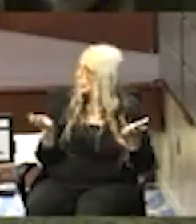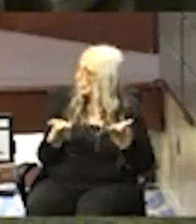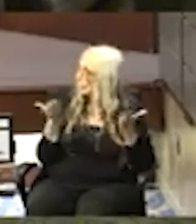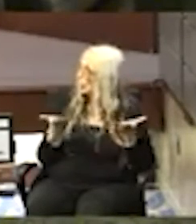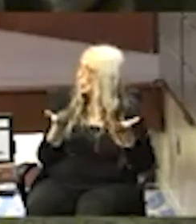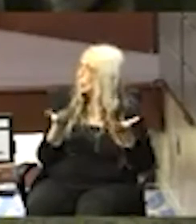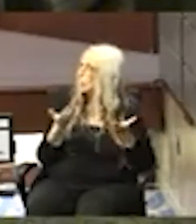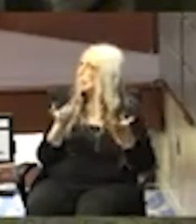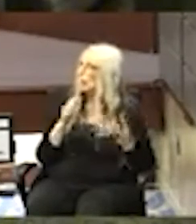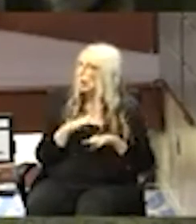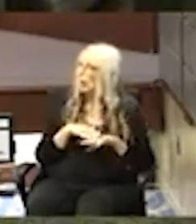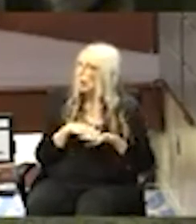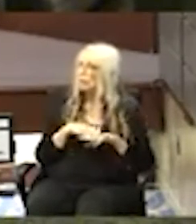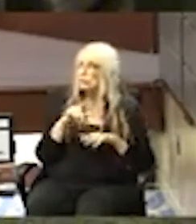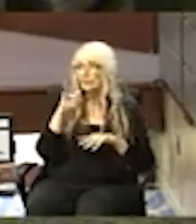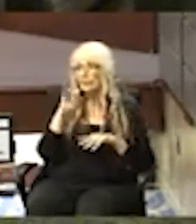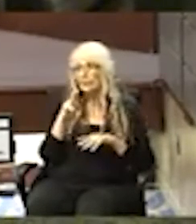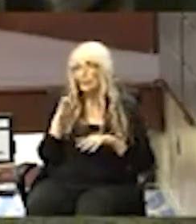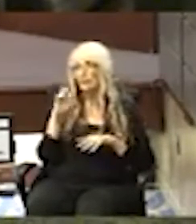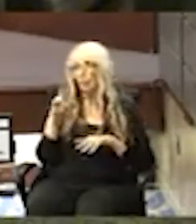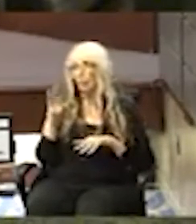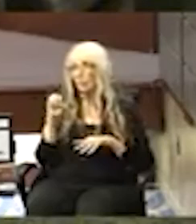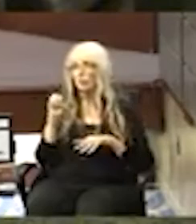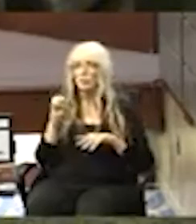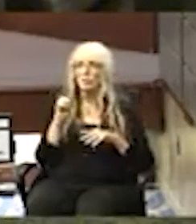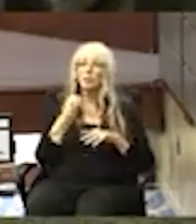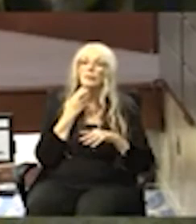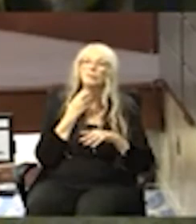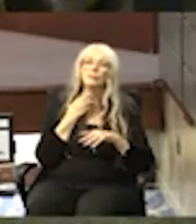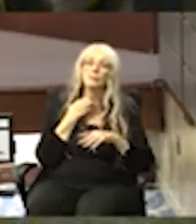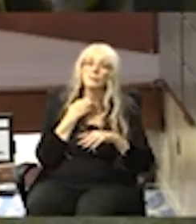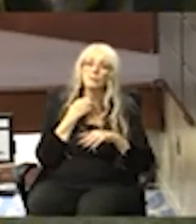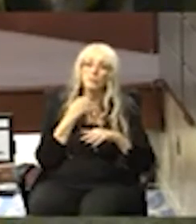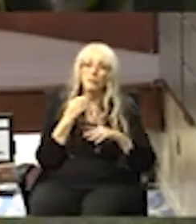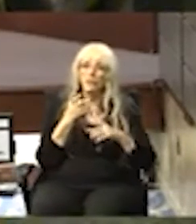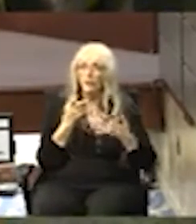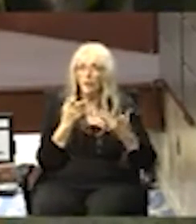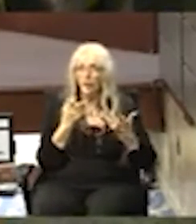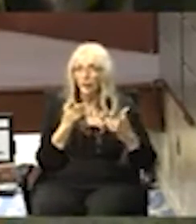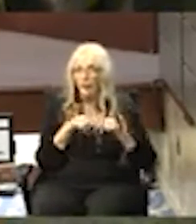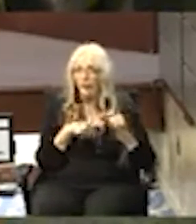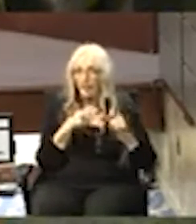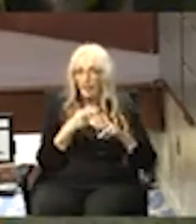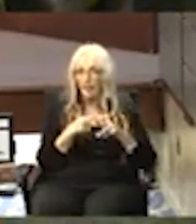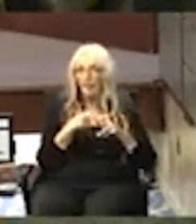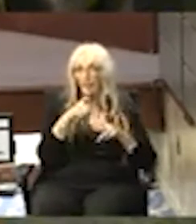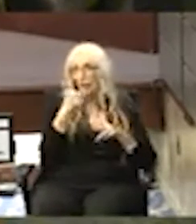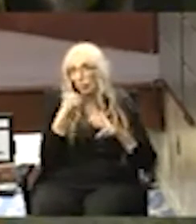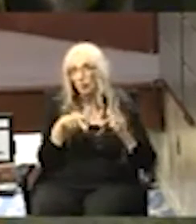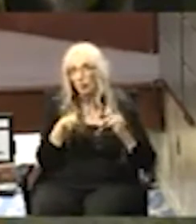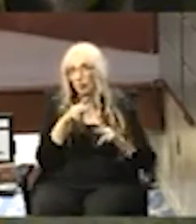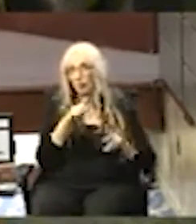that are here that are on the task force. I'd be remiss if I did not name the other guys that are